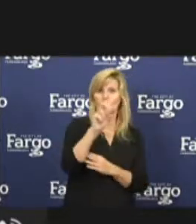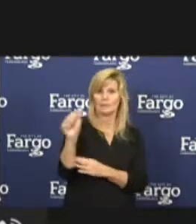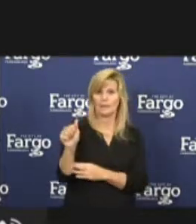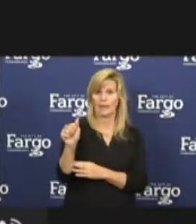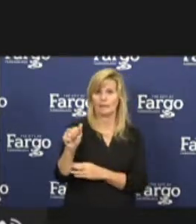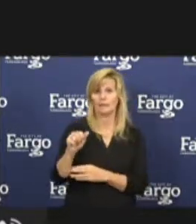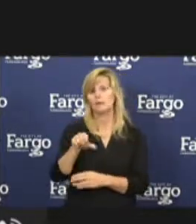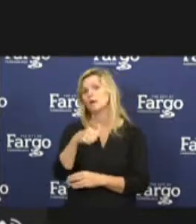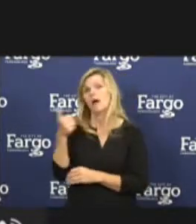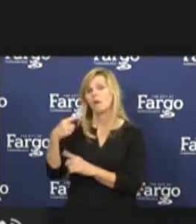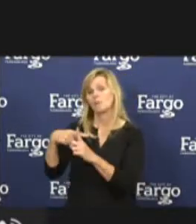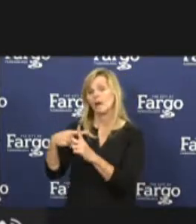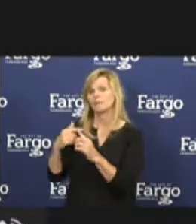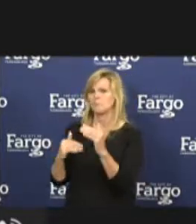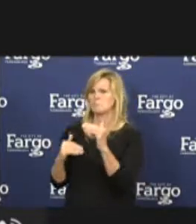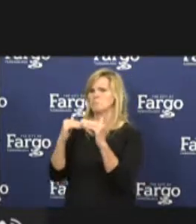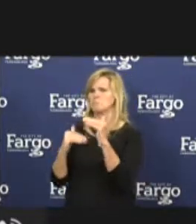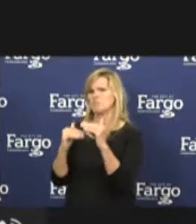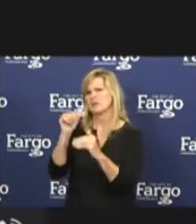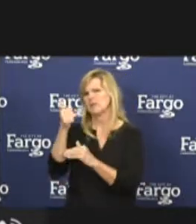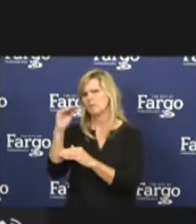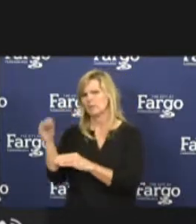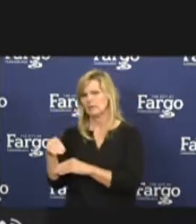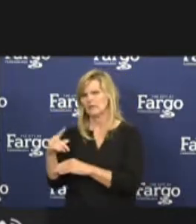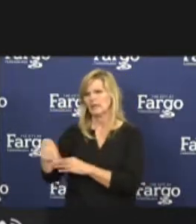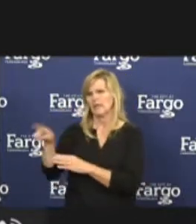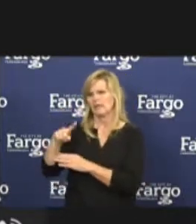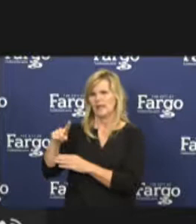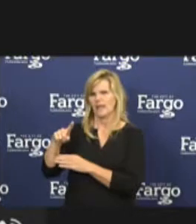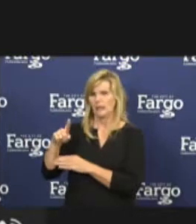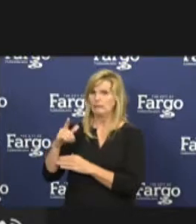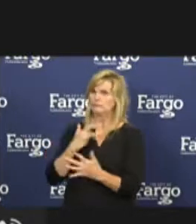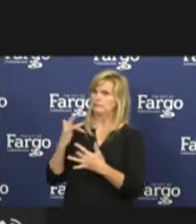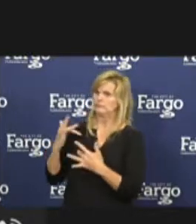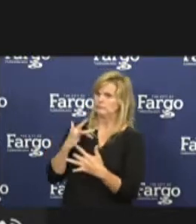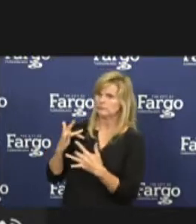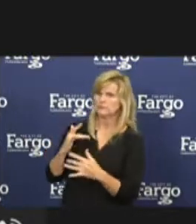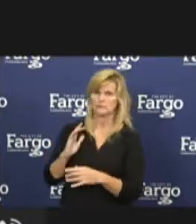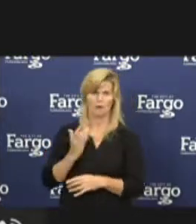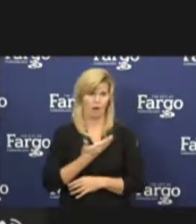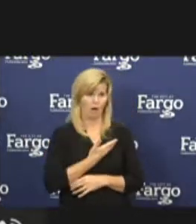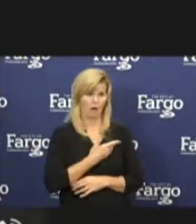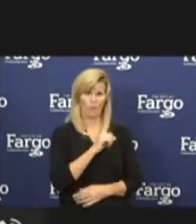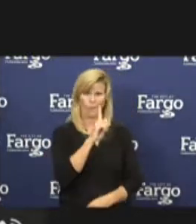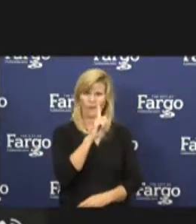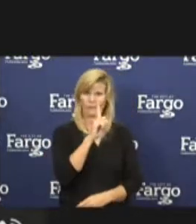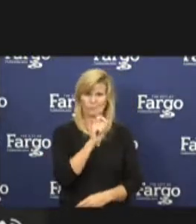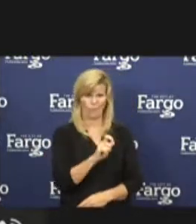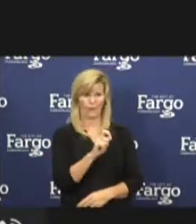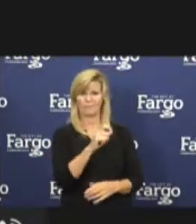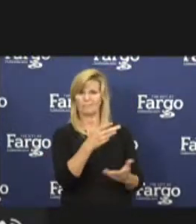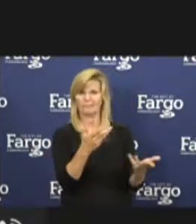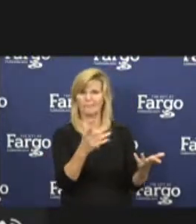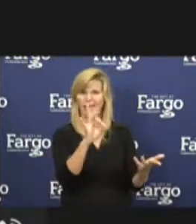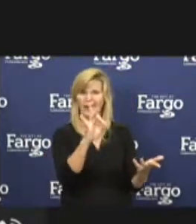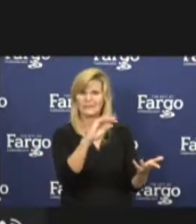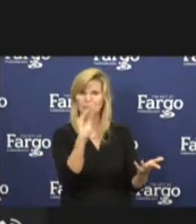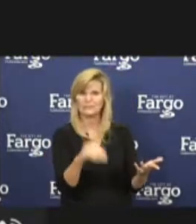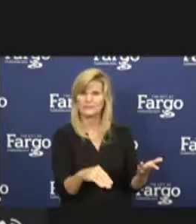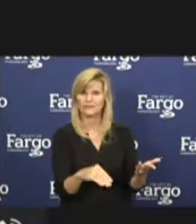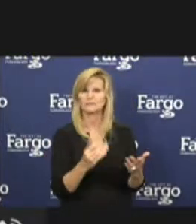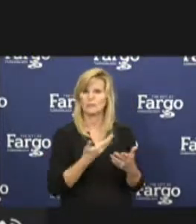that are at or near 10% are considered a concern. So we are far from that at